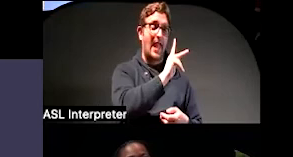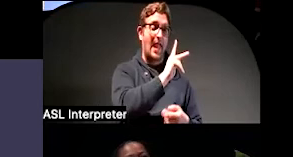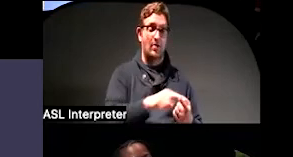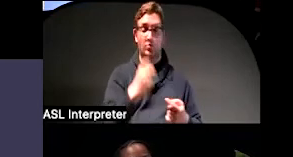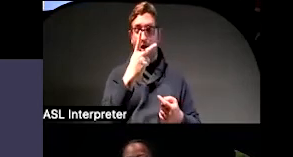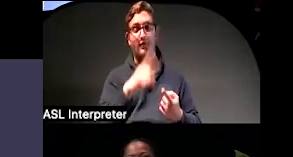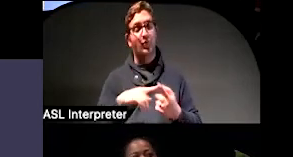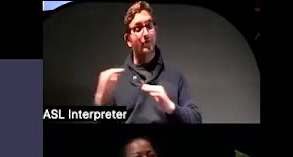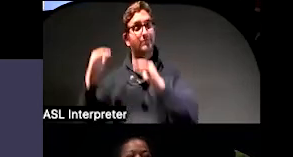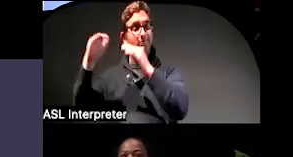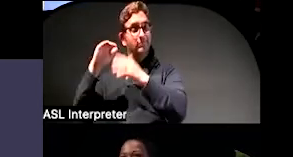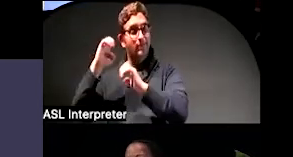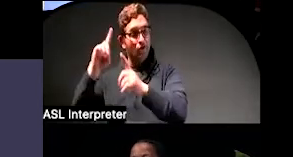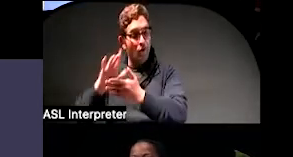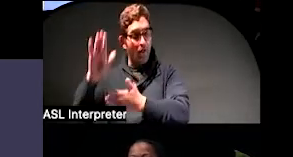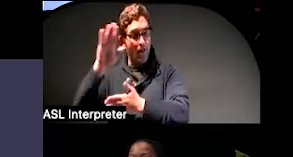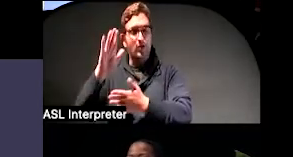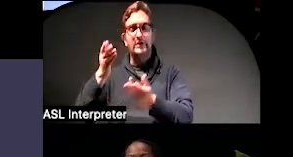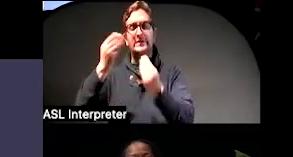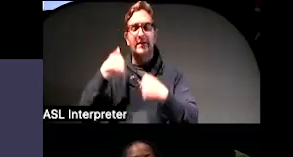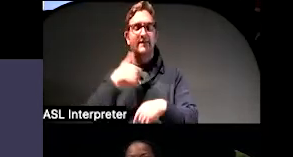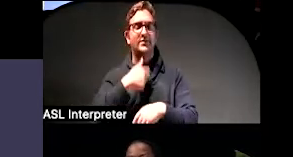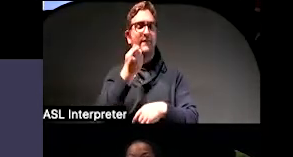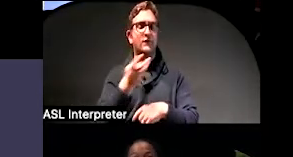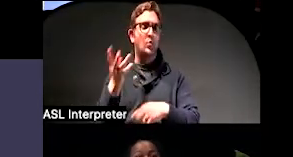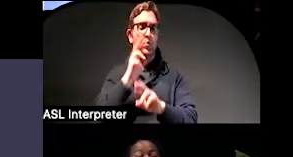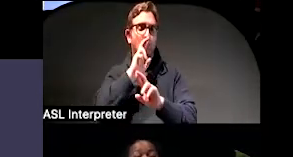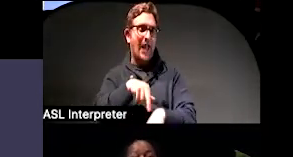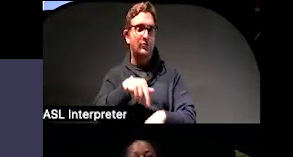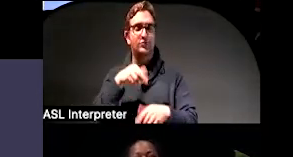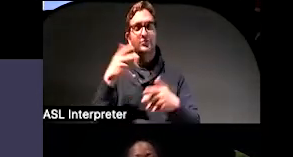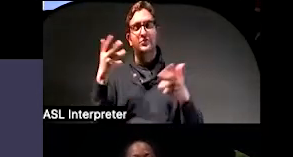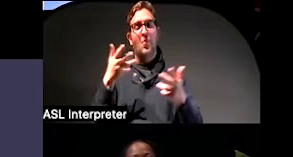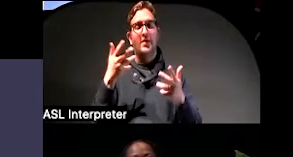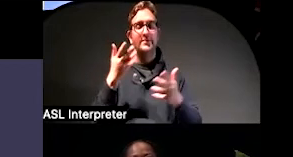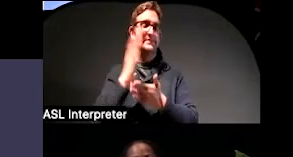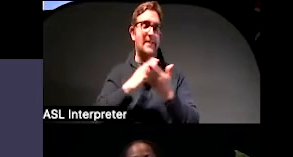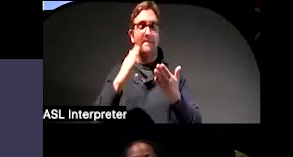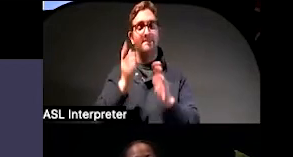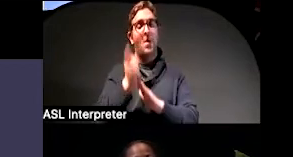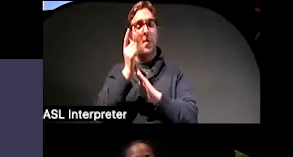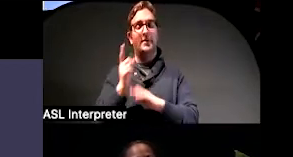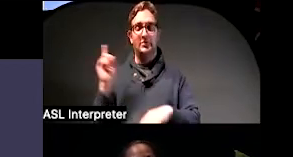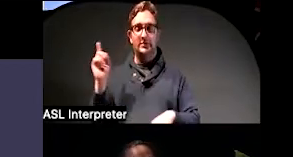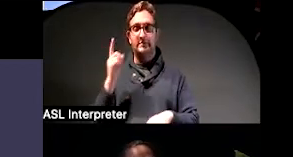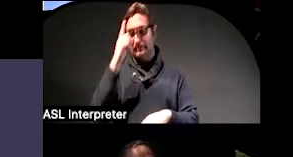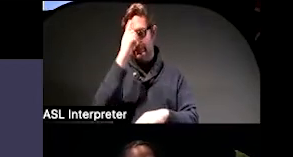post-secondary. Just give us a few reactions on on some aha moments that you've experienced